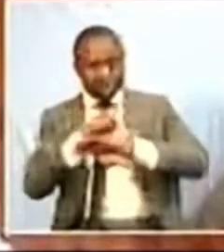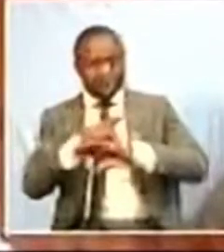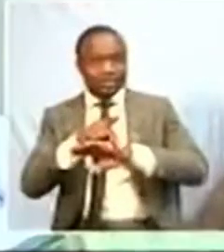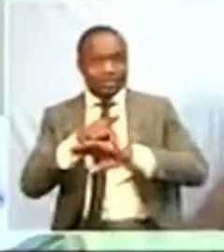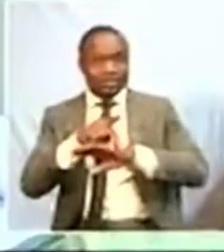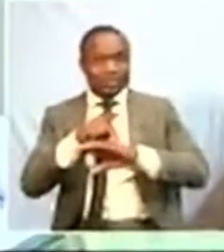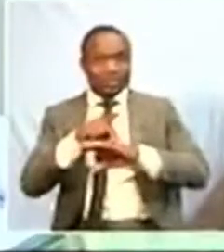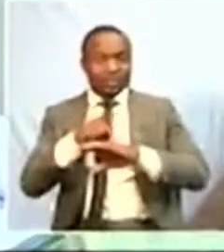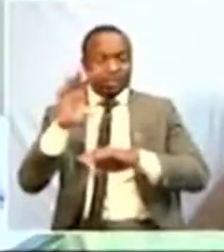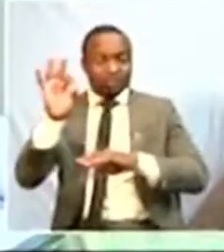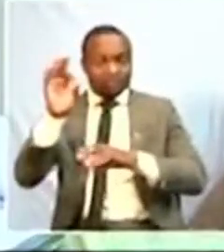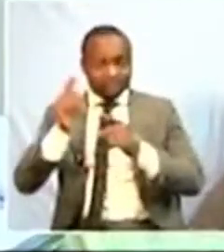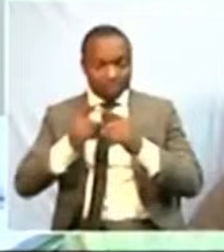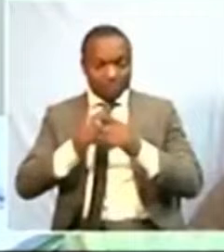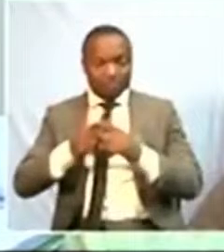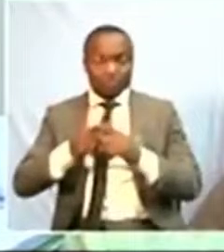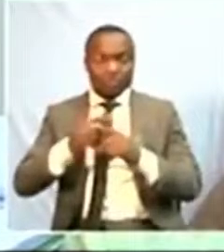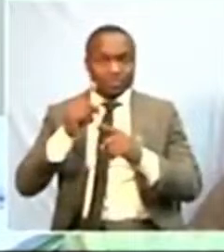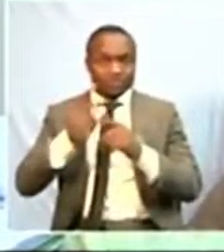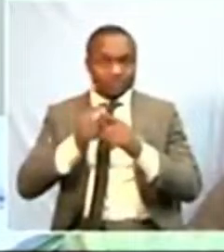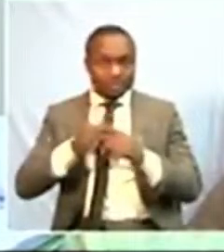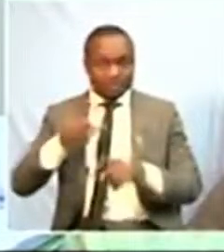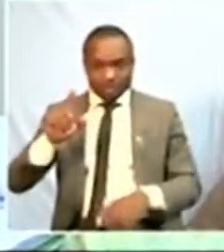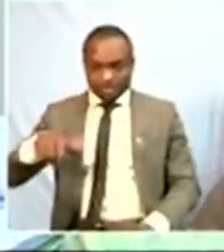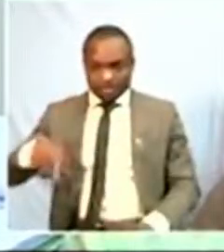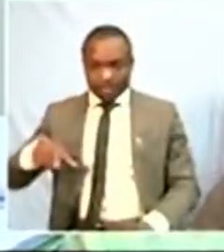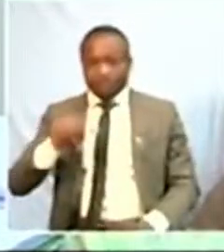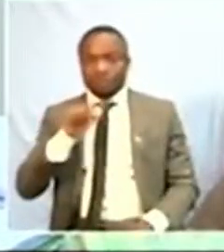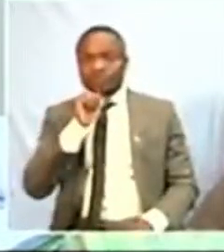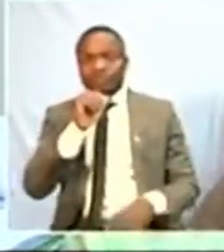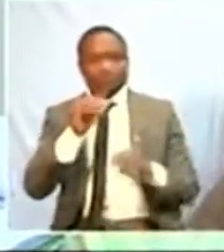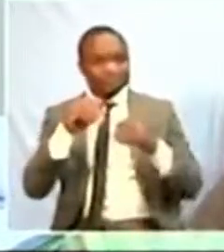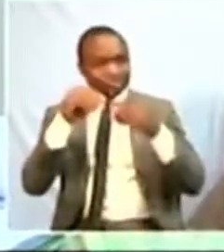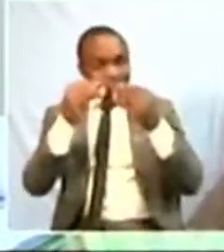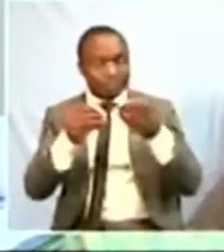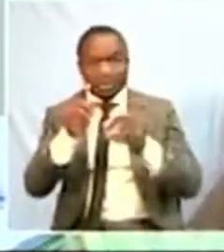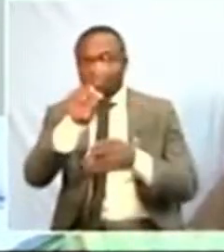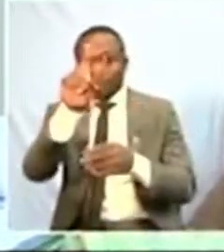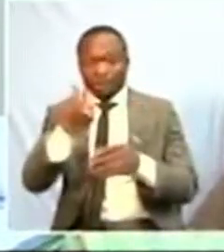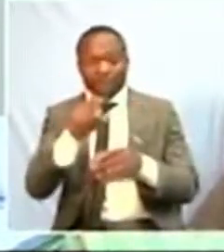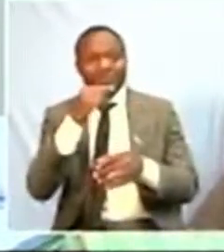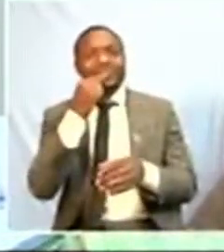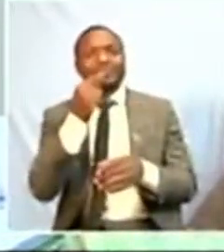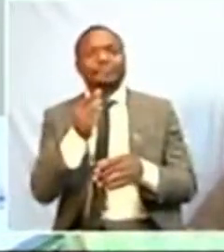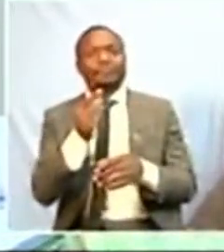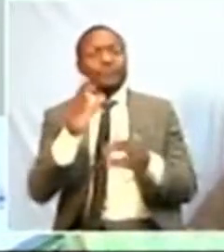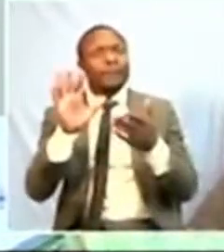9 months delay. And even then, they have not been handed over. The question, when you say